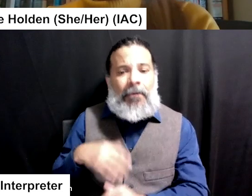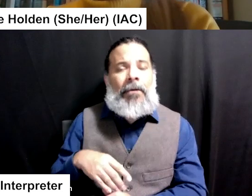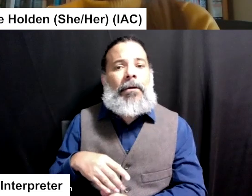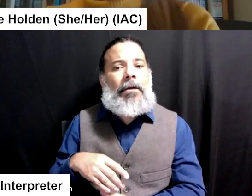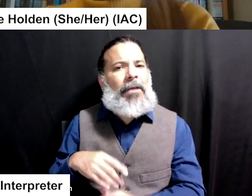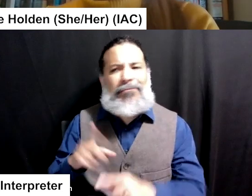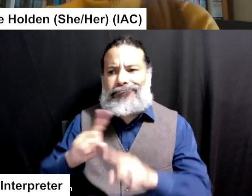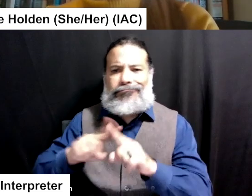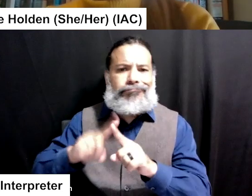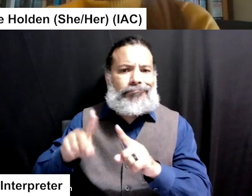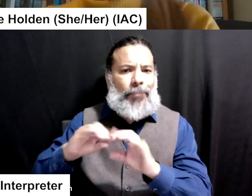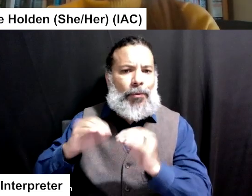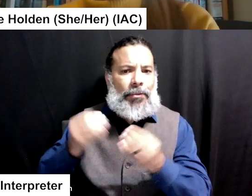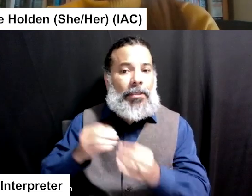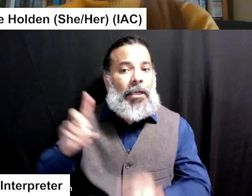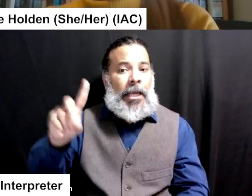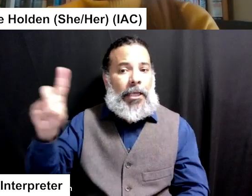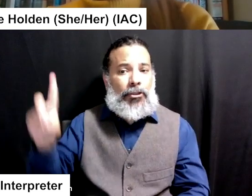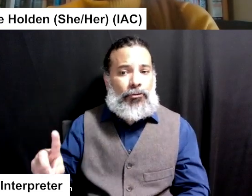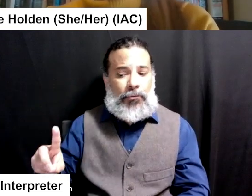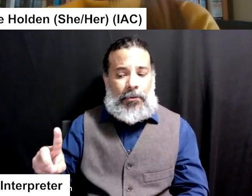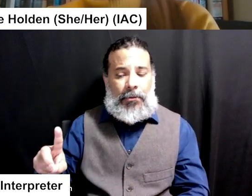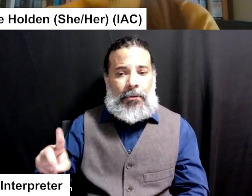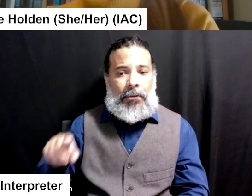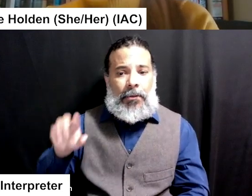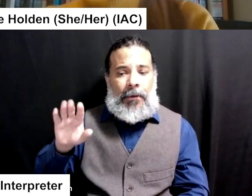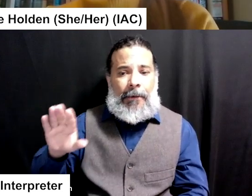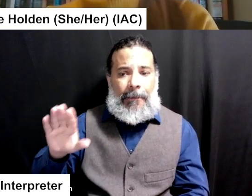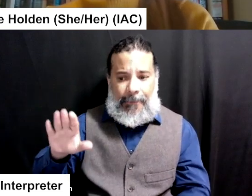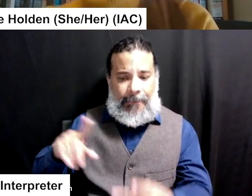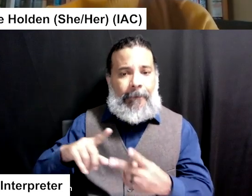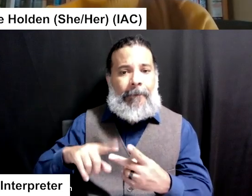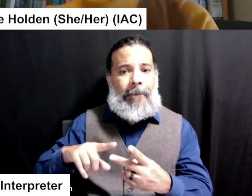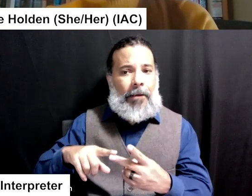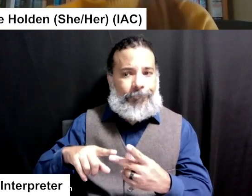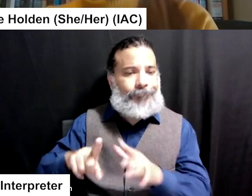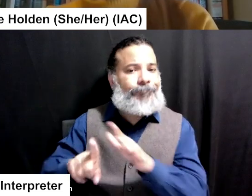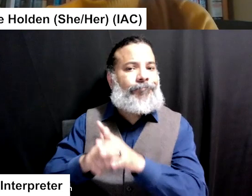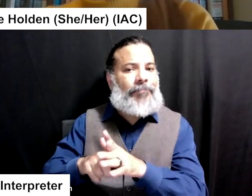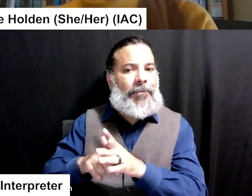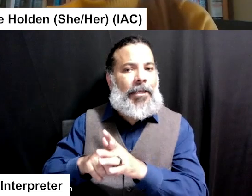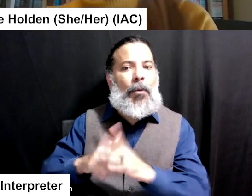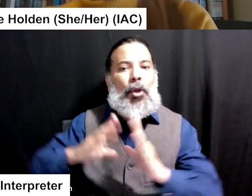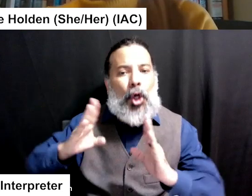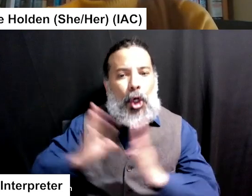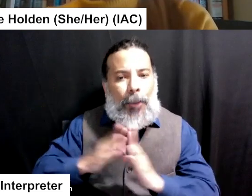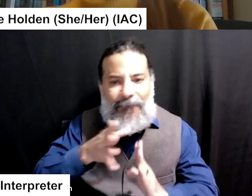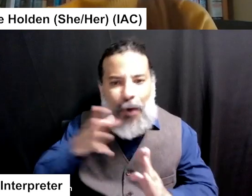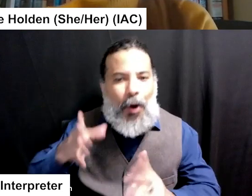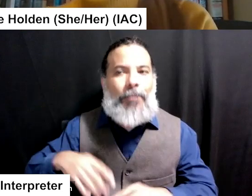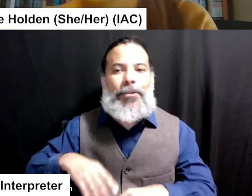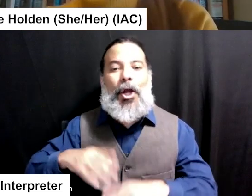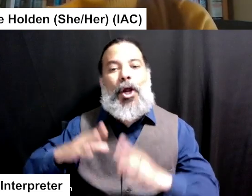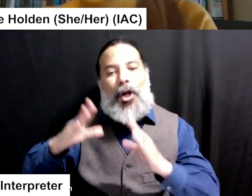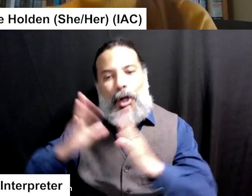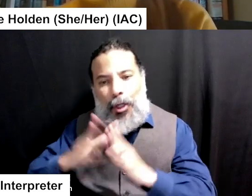host of organizations in Detroit that are popping up with urban farms or urban gardens,